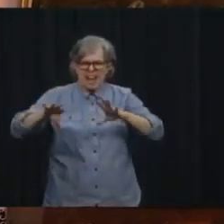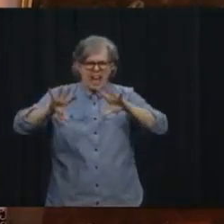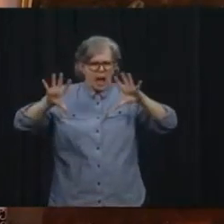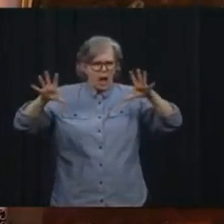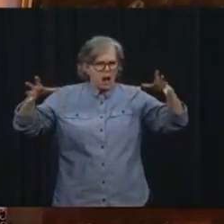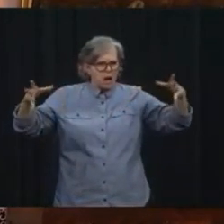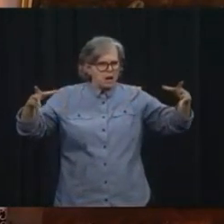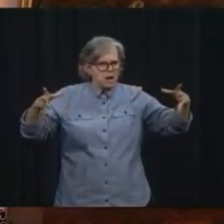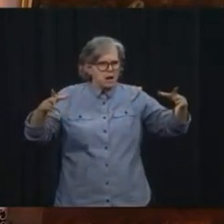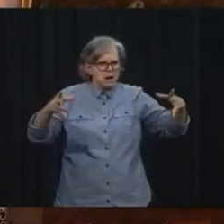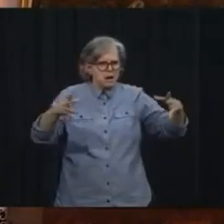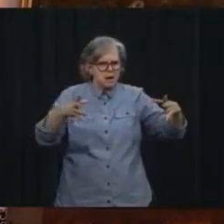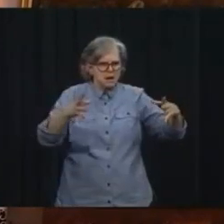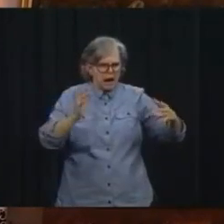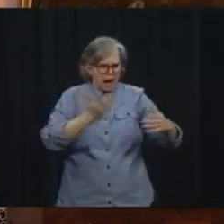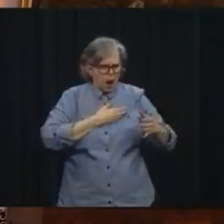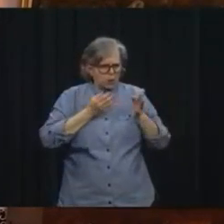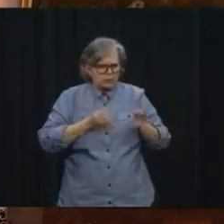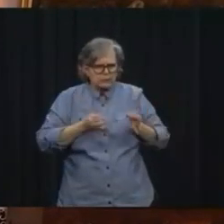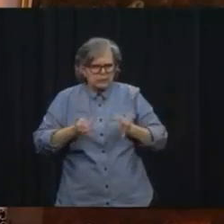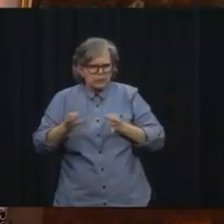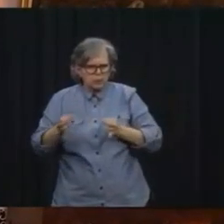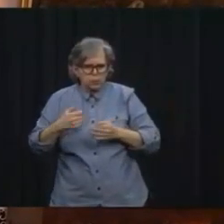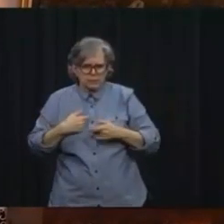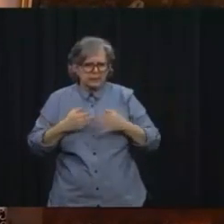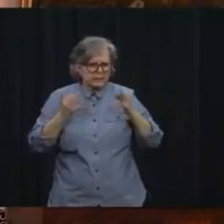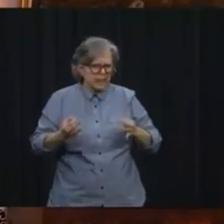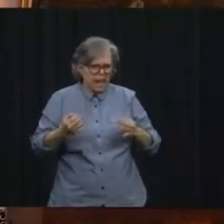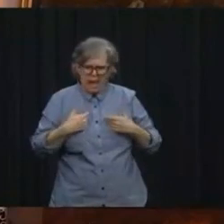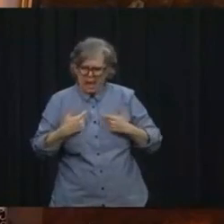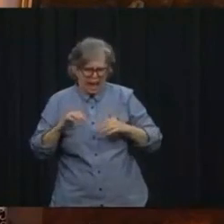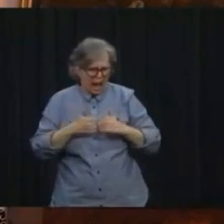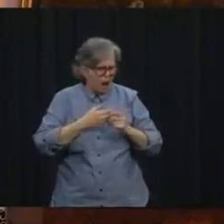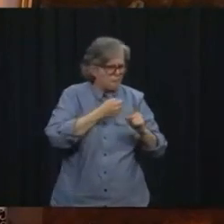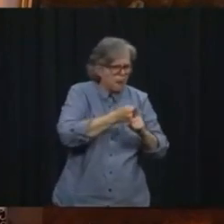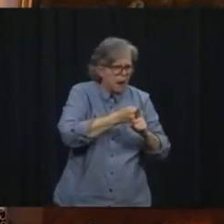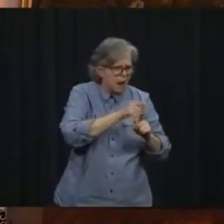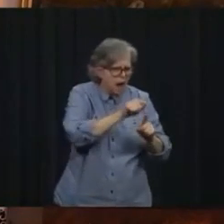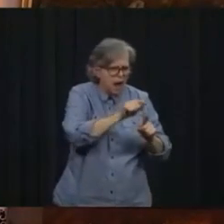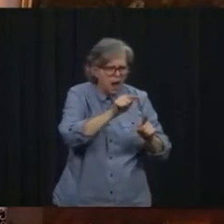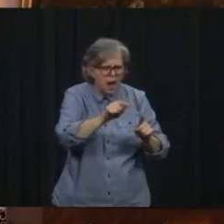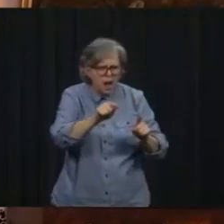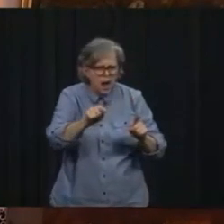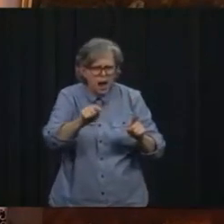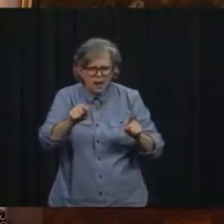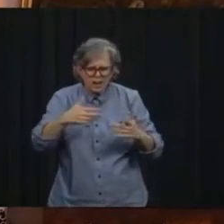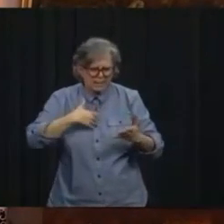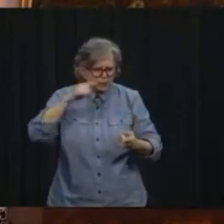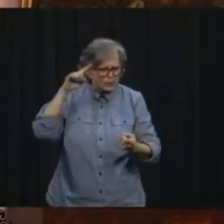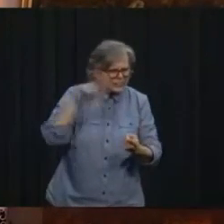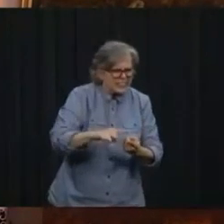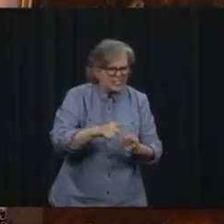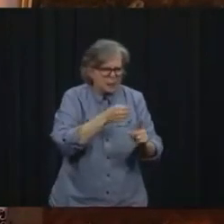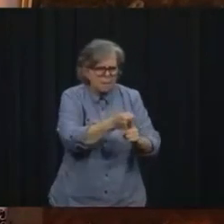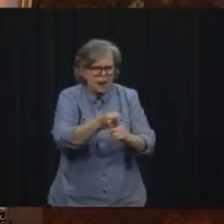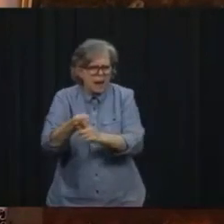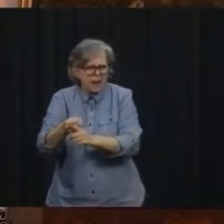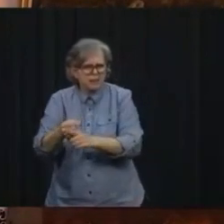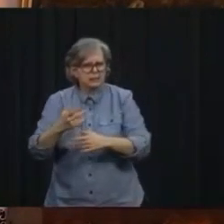spread in the economy in the sense that businesses are going to suffer, and as a result, so will